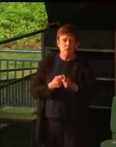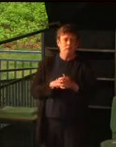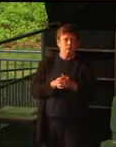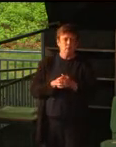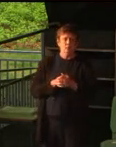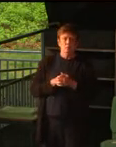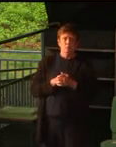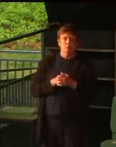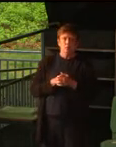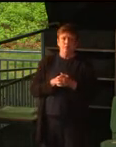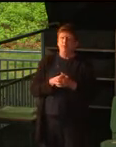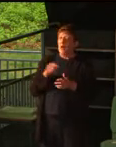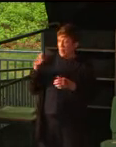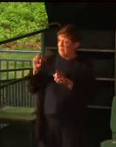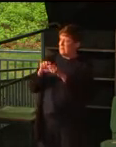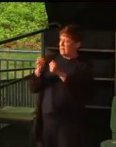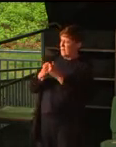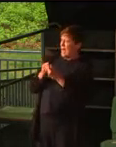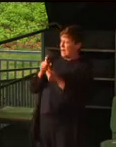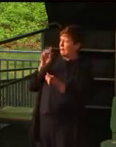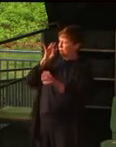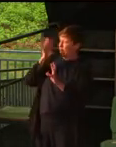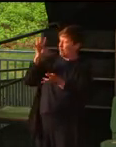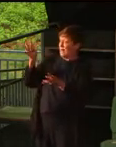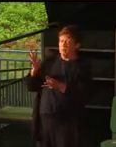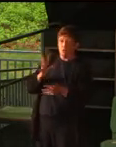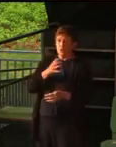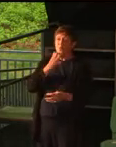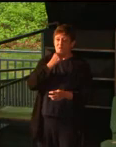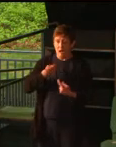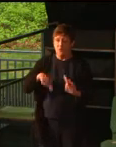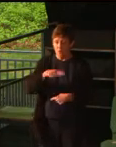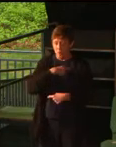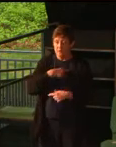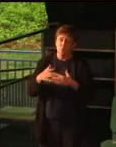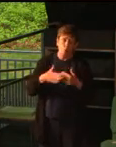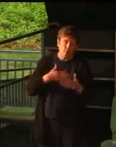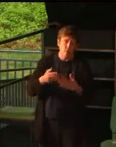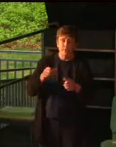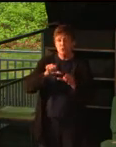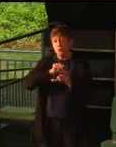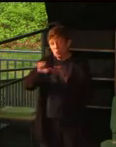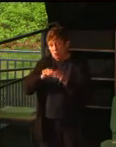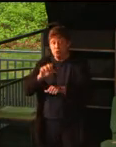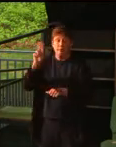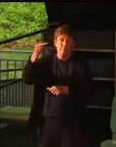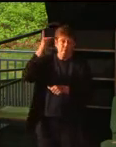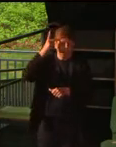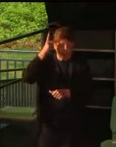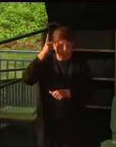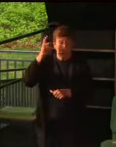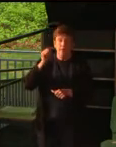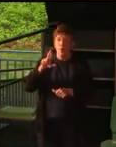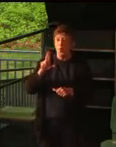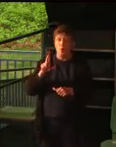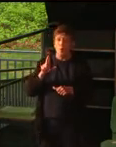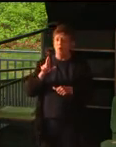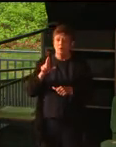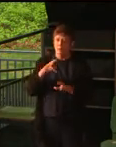pretends to value us when it is socially, politically, or professionally advantageous to say they